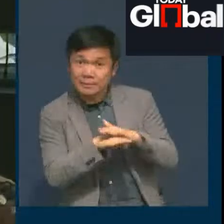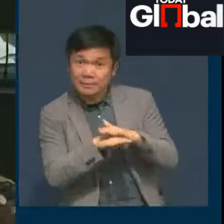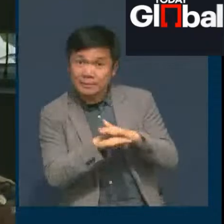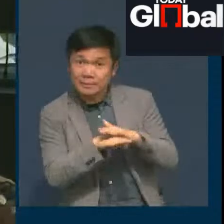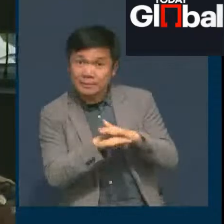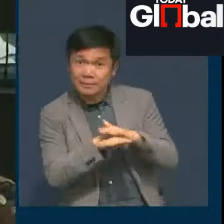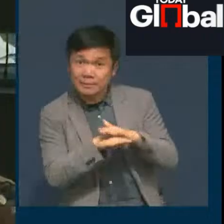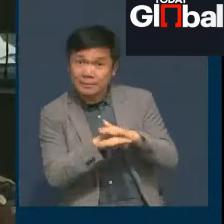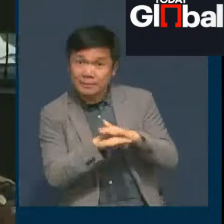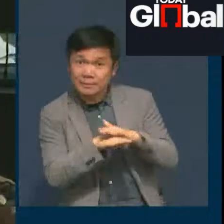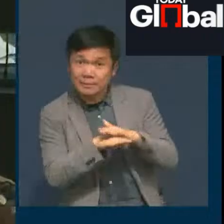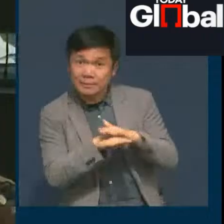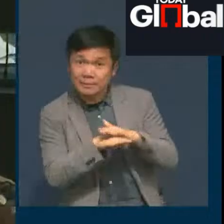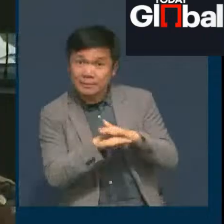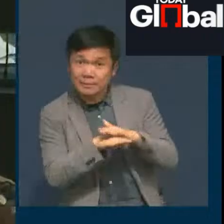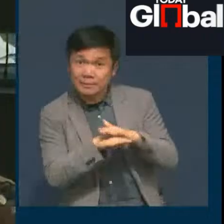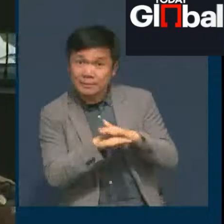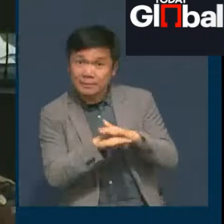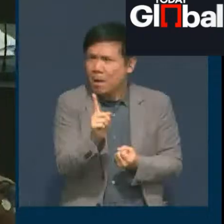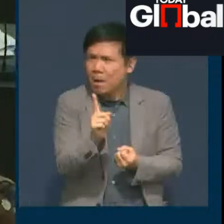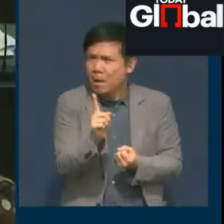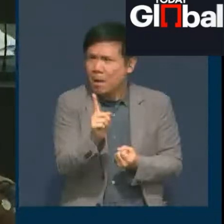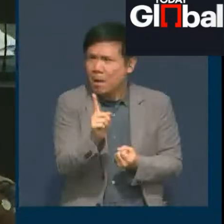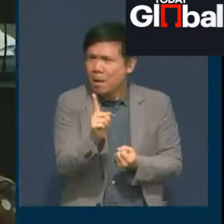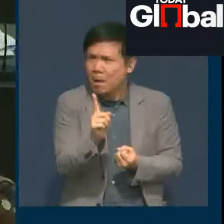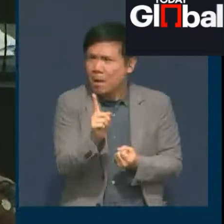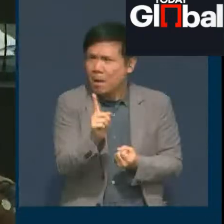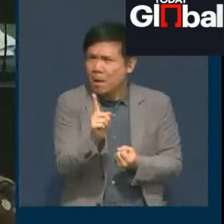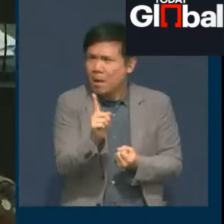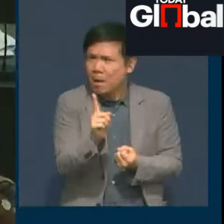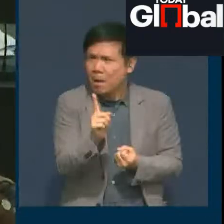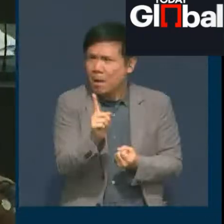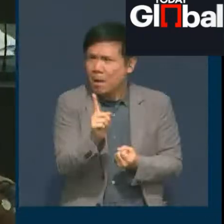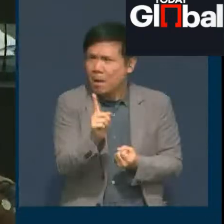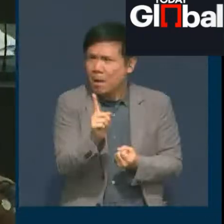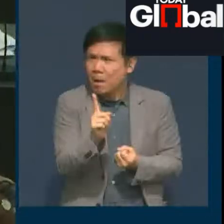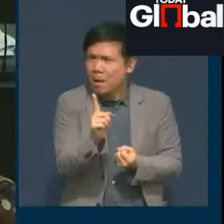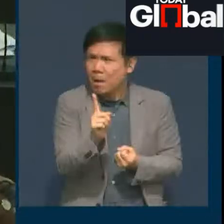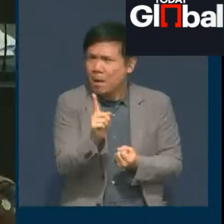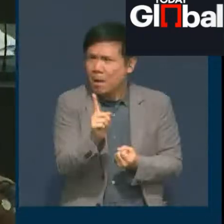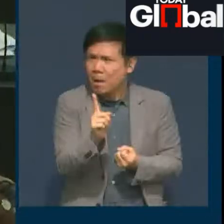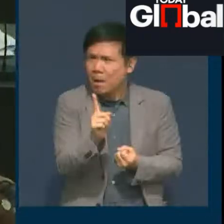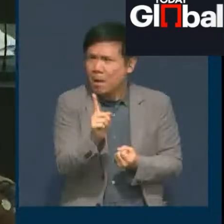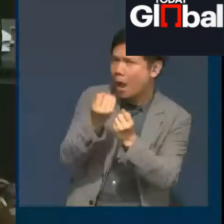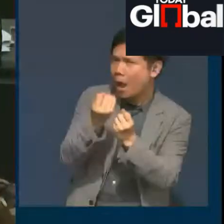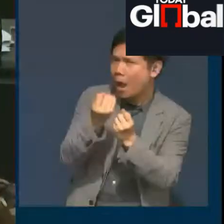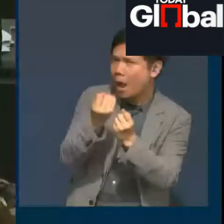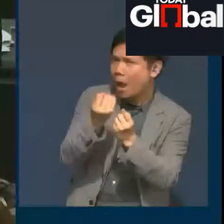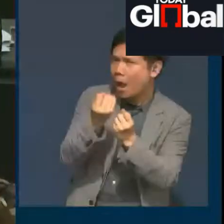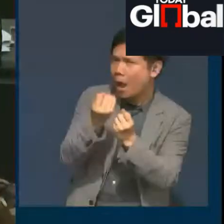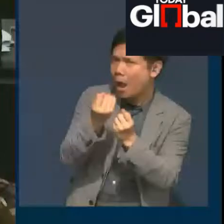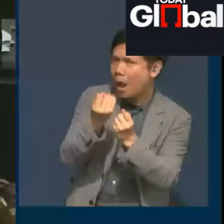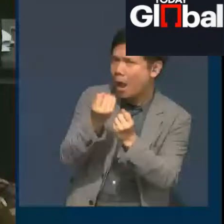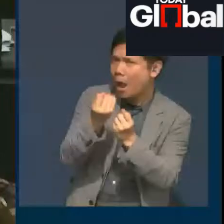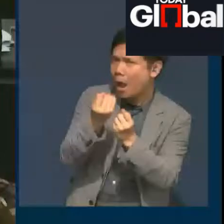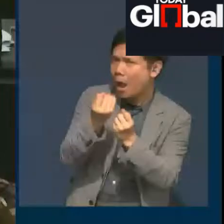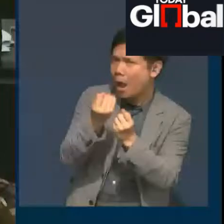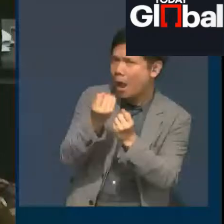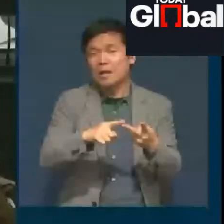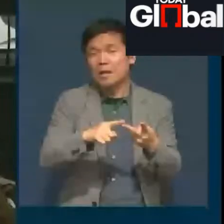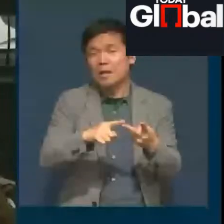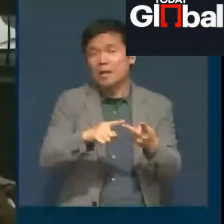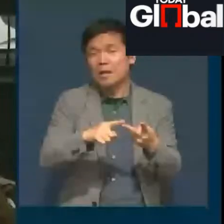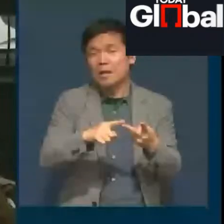awareness-raising campaigns and audio-visual means, as well as newspapers, how often do they